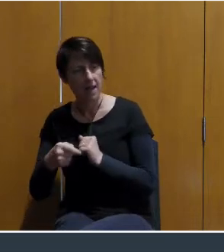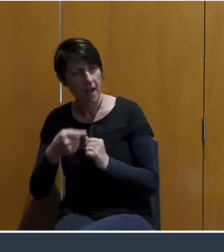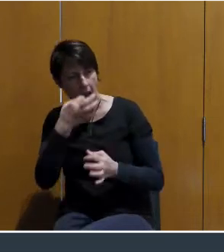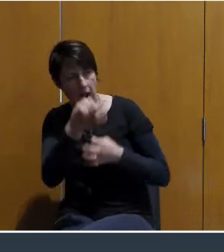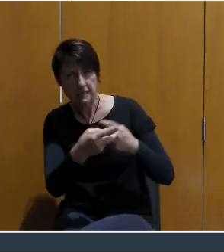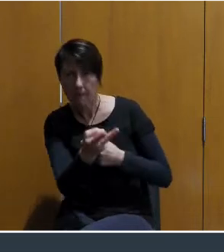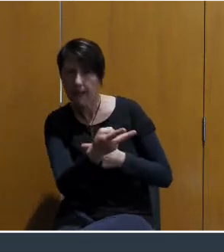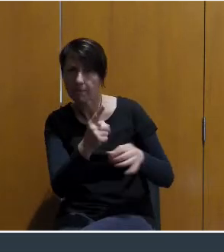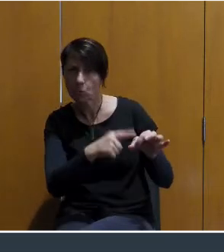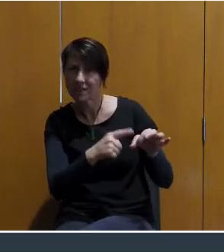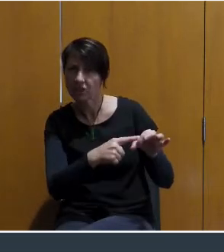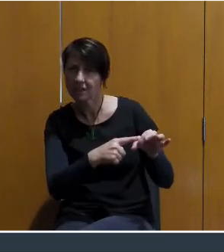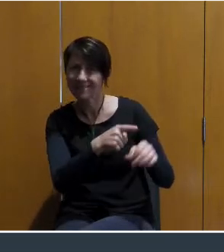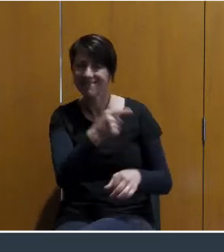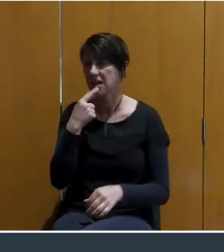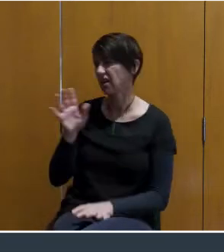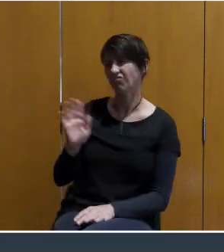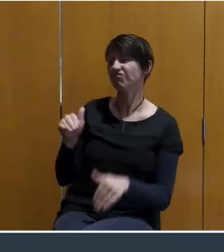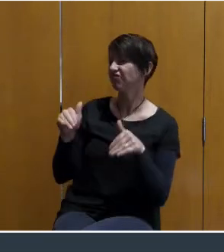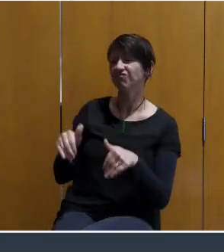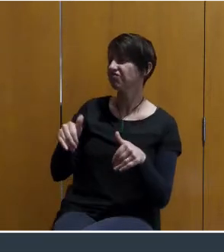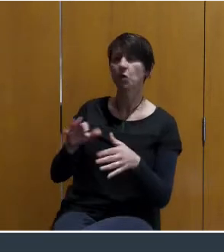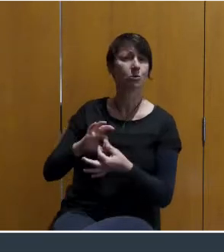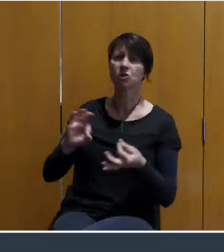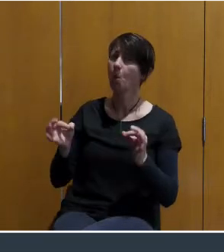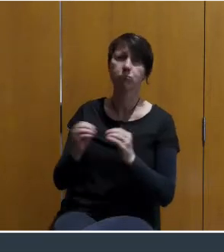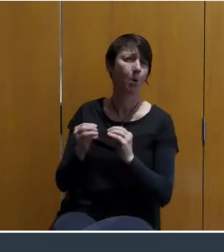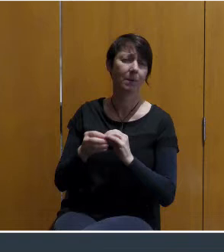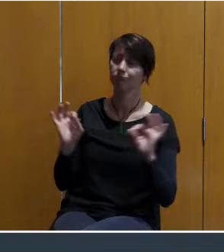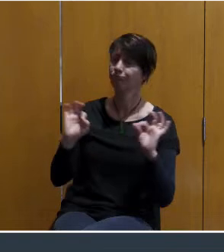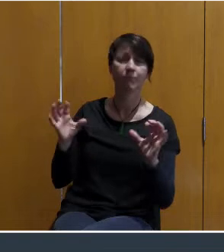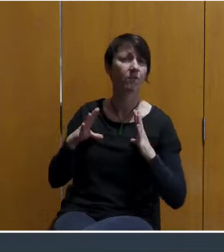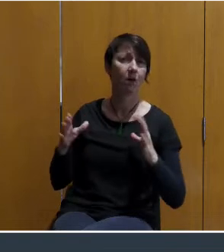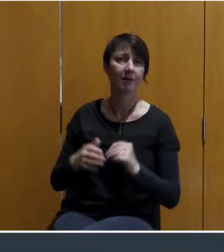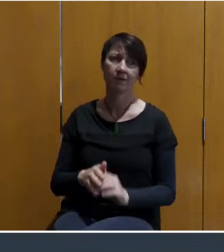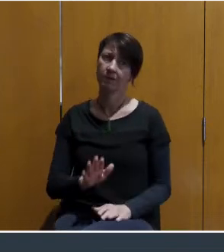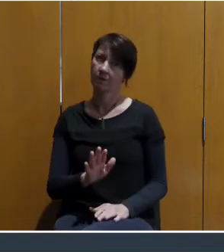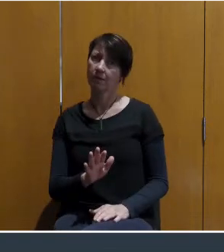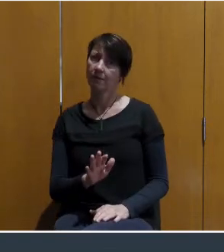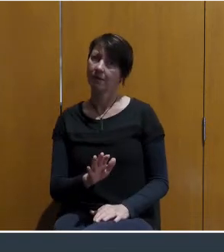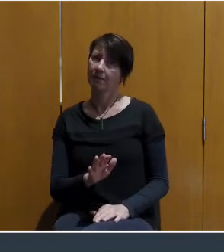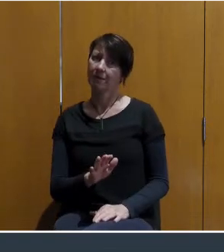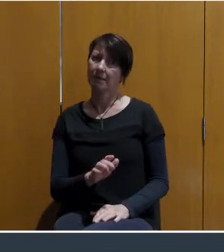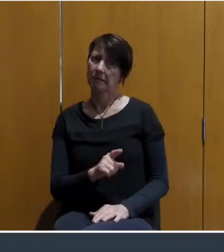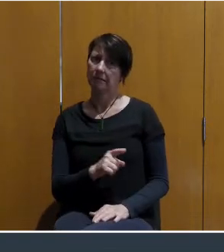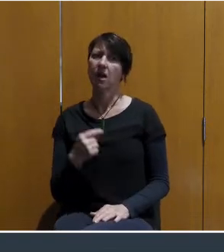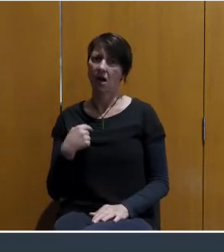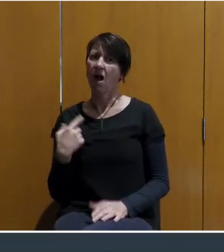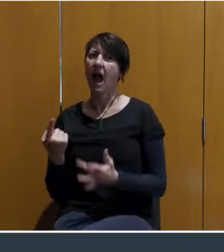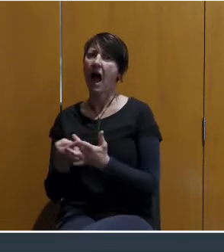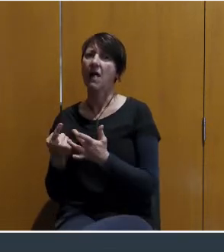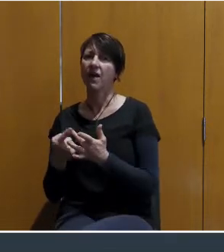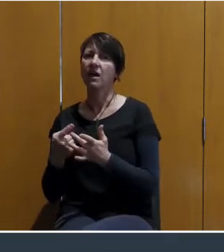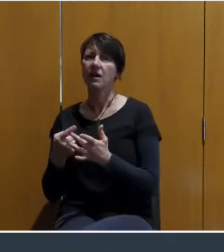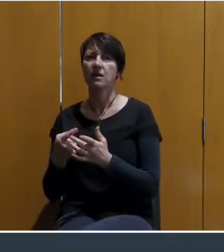it, where that information, because we've had Doc officers who've been really helpful to us, and they